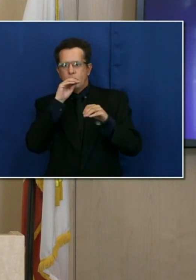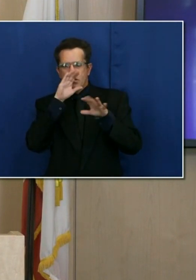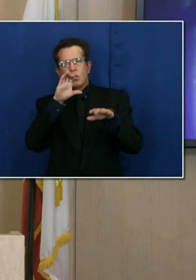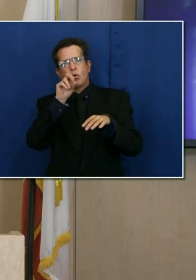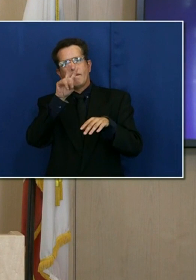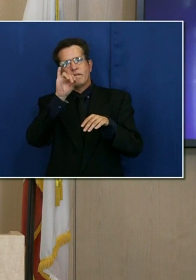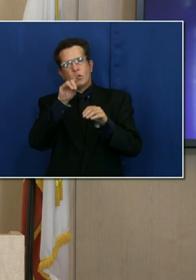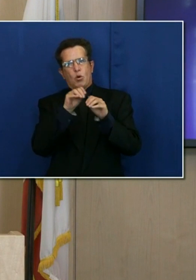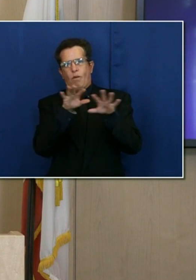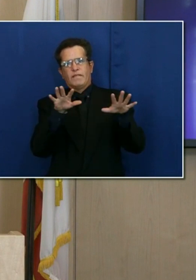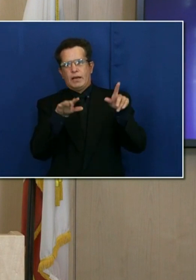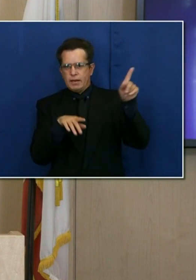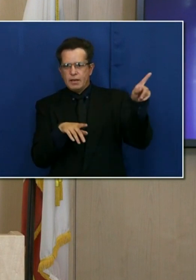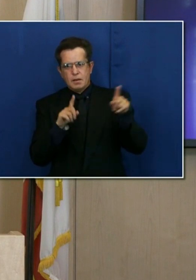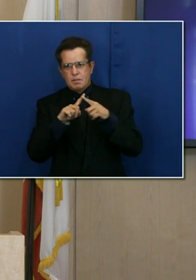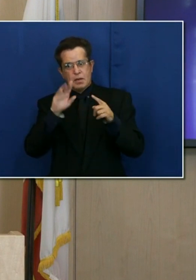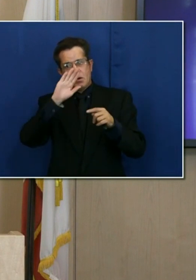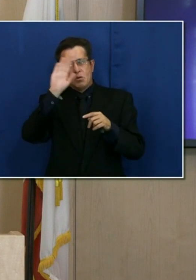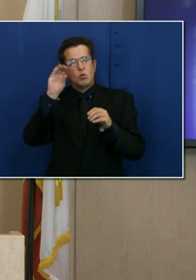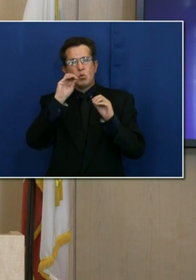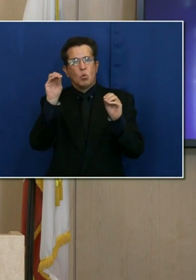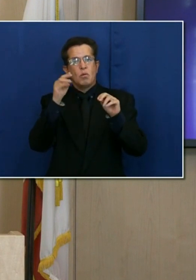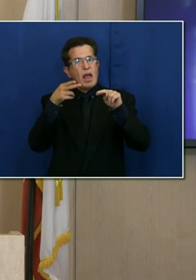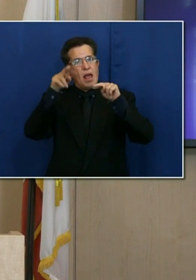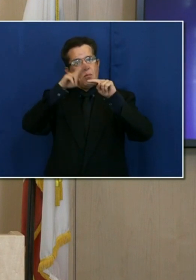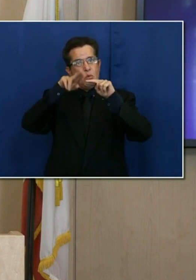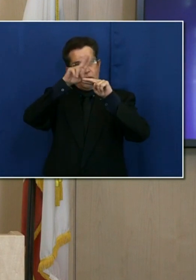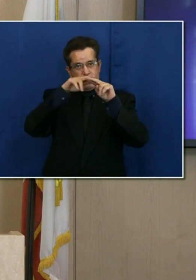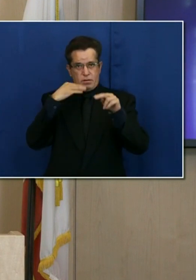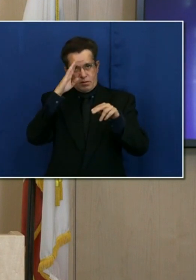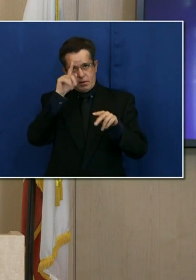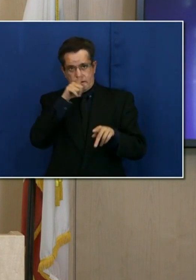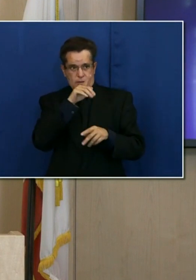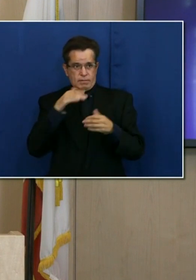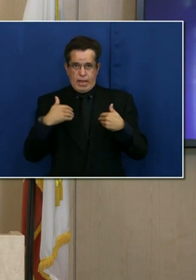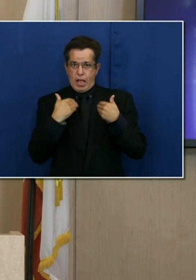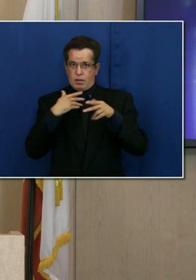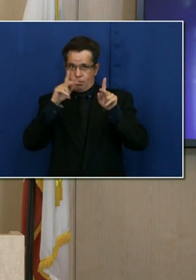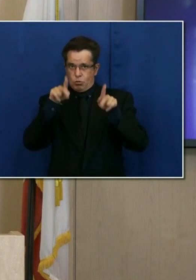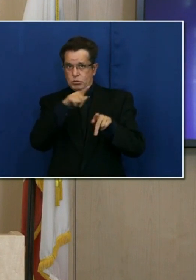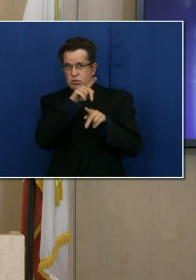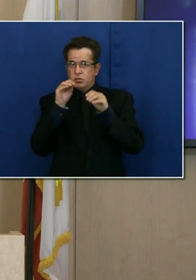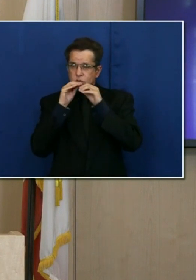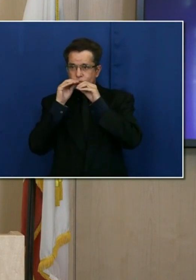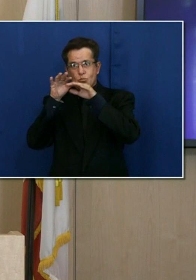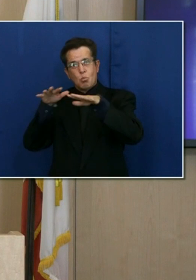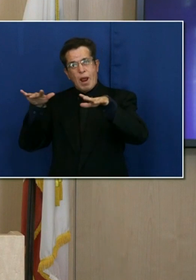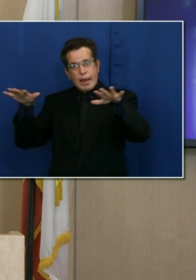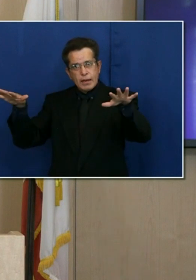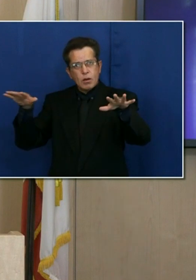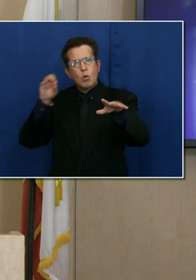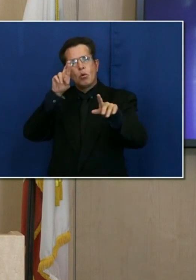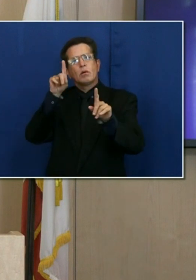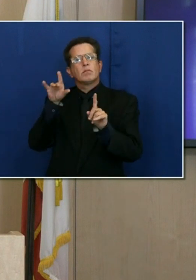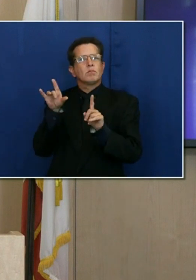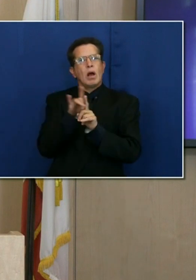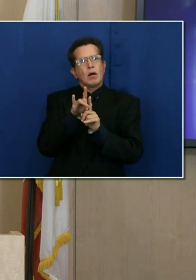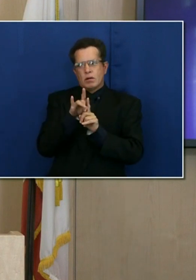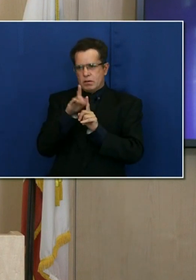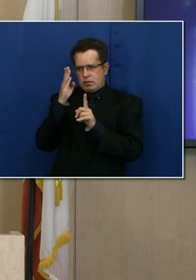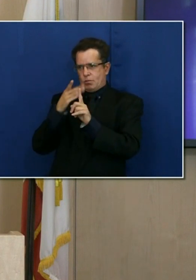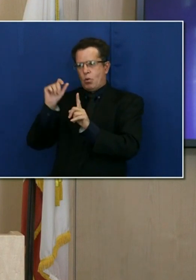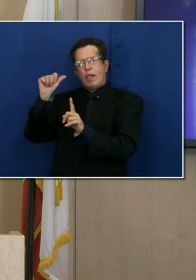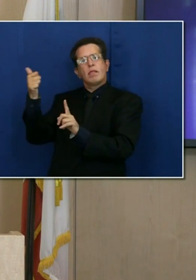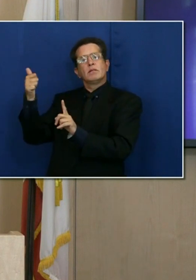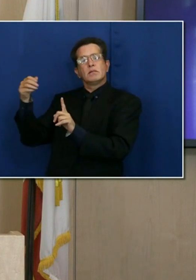the outbreak slide today. Have county tracers found young people partying are spreading the virus, or are they contracting COVID-19 elsewhere, such as